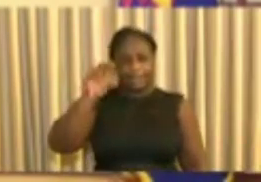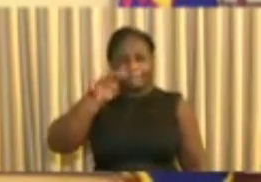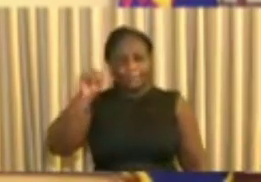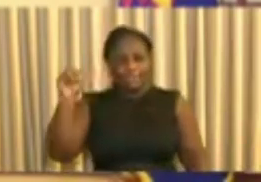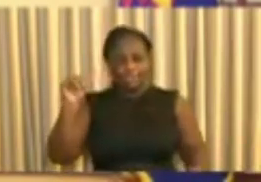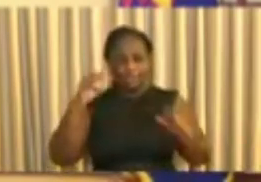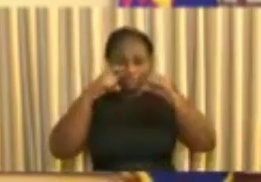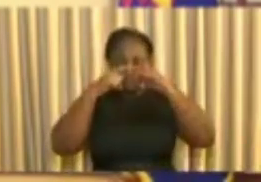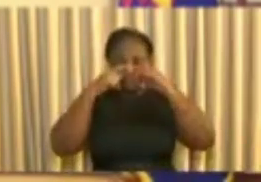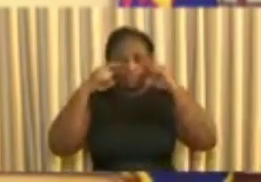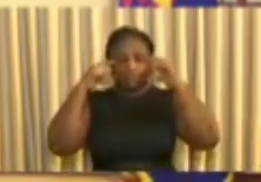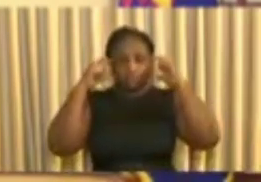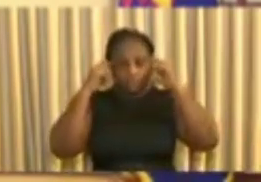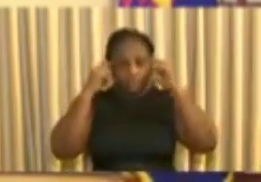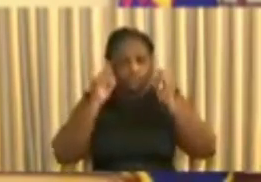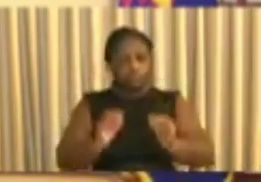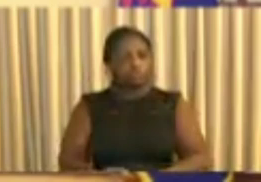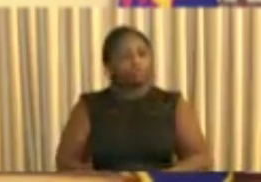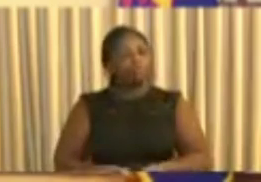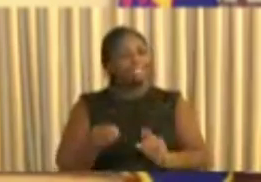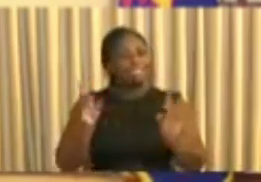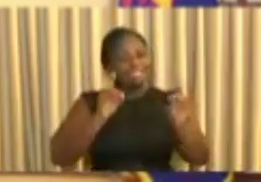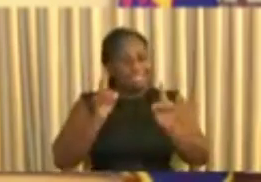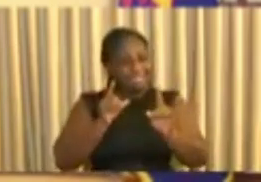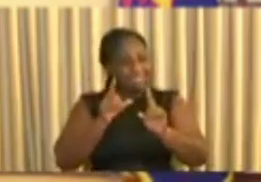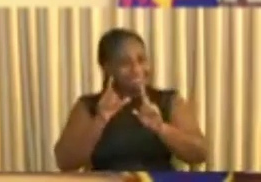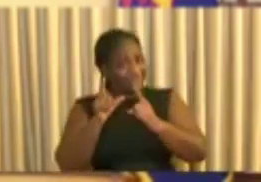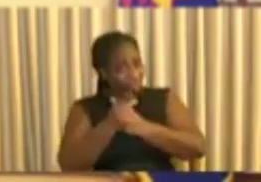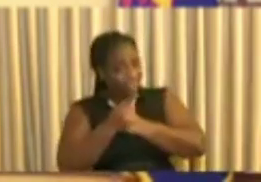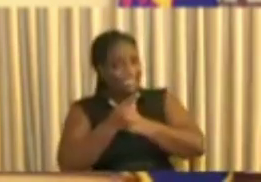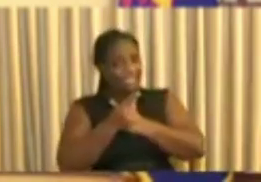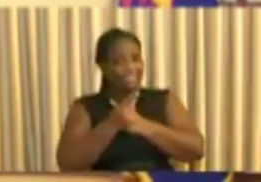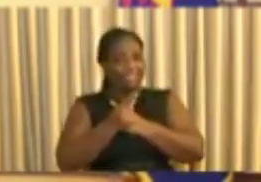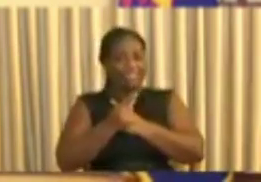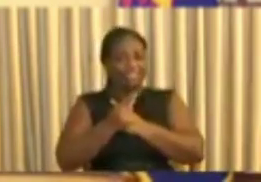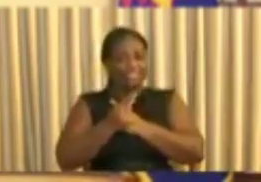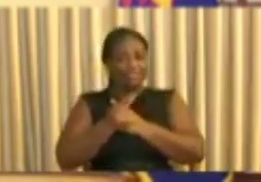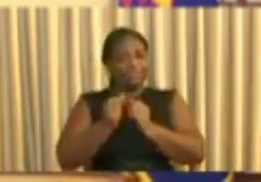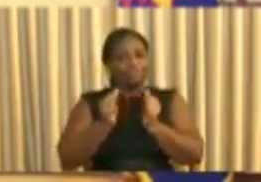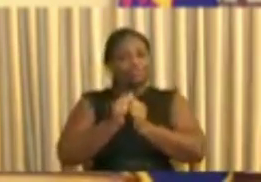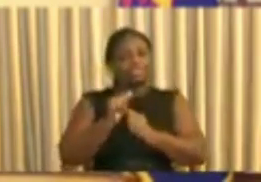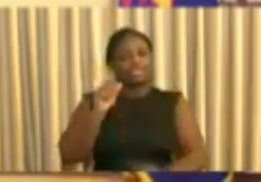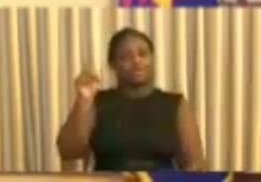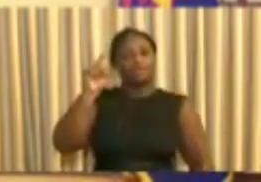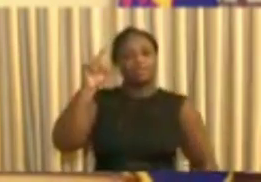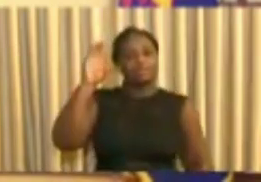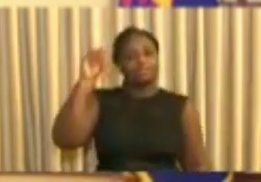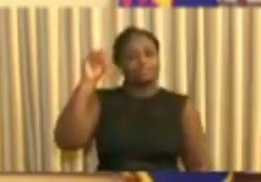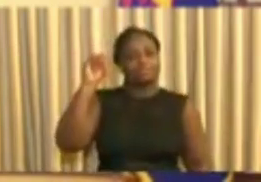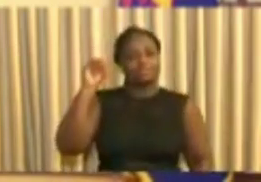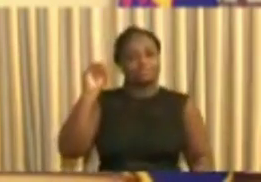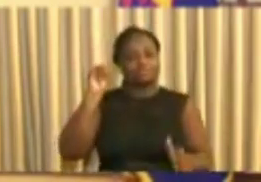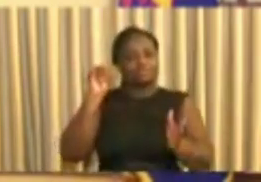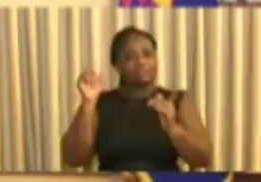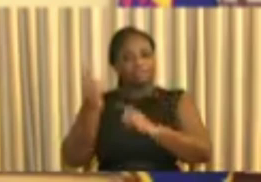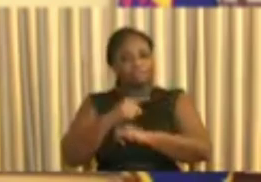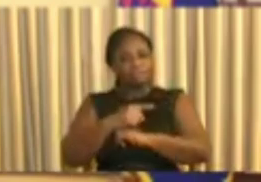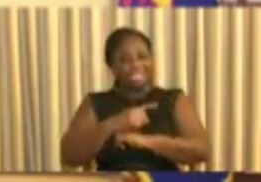3,600,000 face masks will be produced domestically with an output of 150,000 per